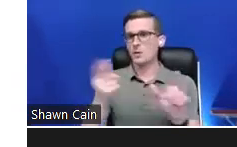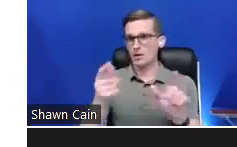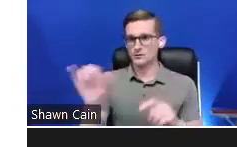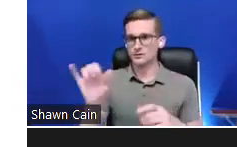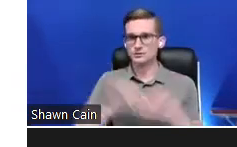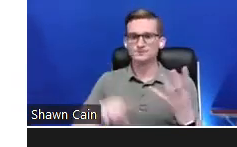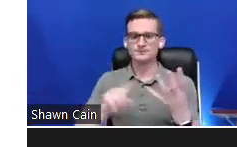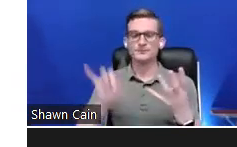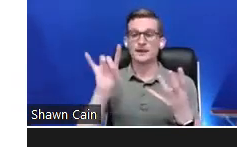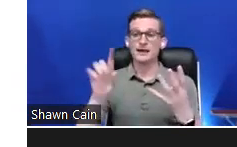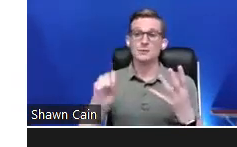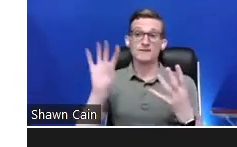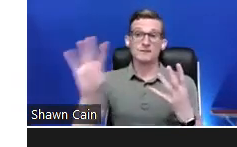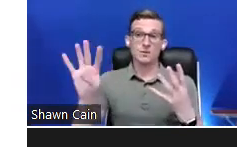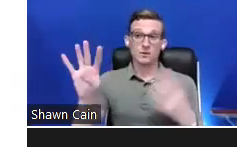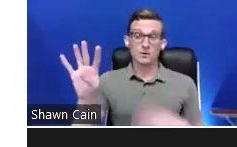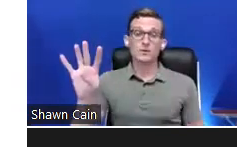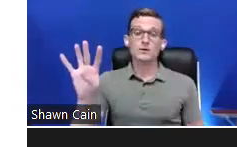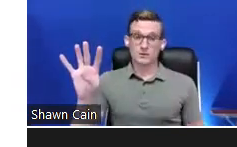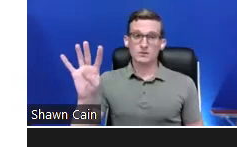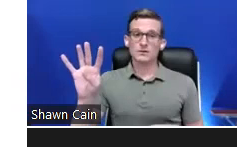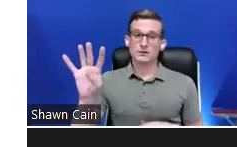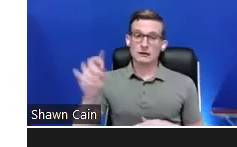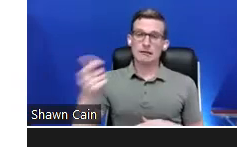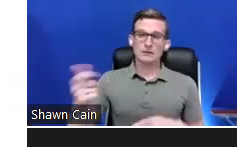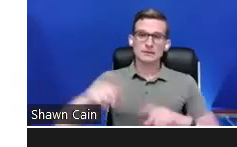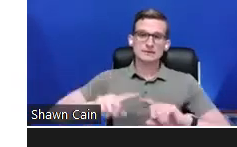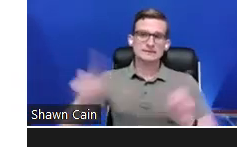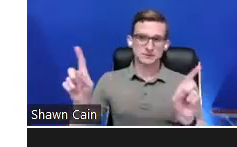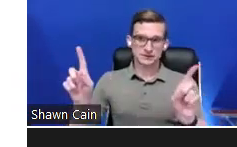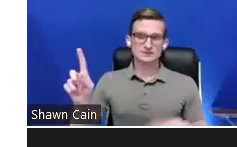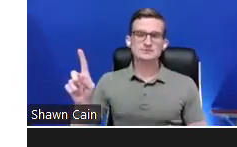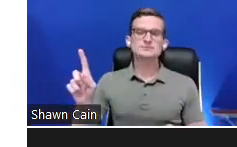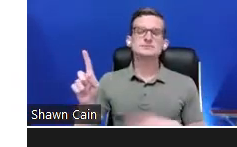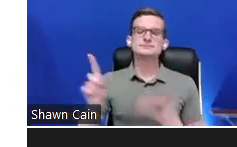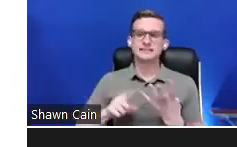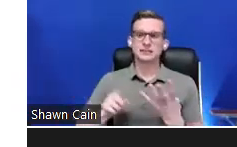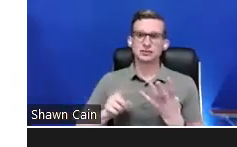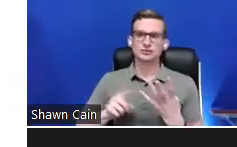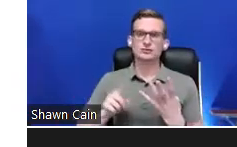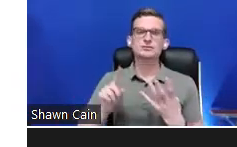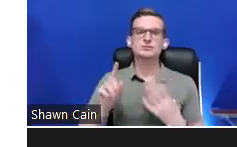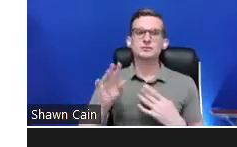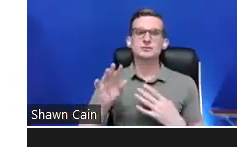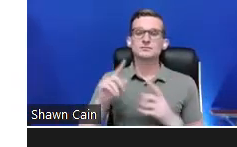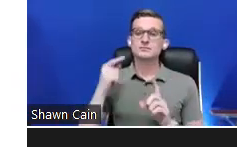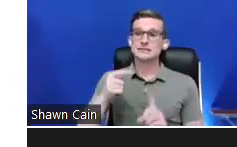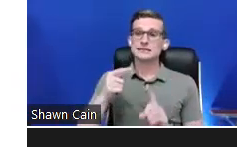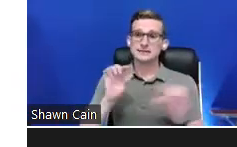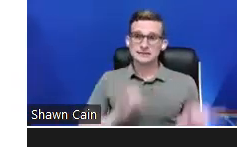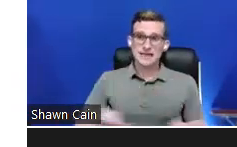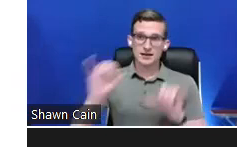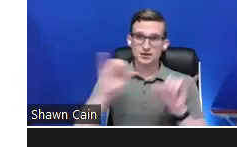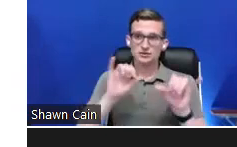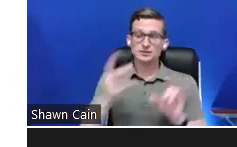8.4 is one where it's starting to get a little bit different. This is where these particular standards are applicable